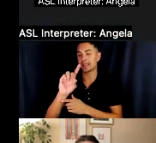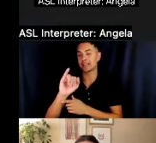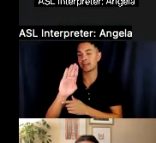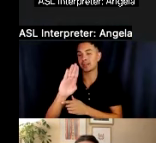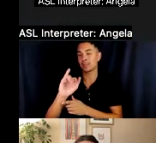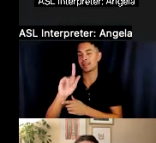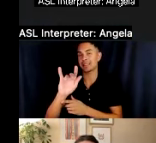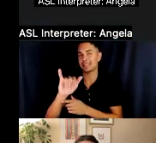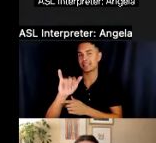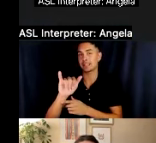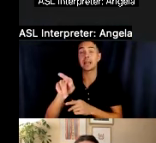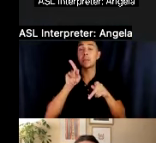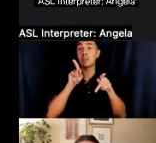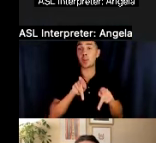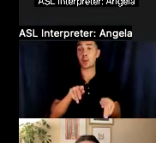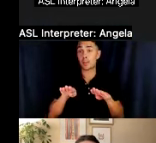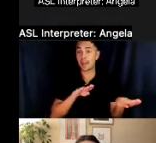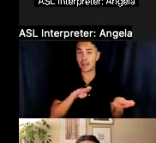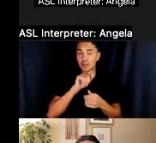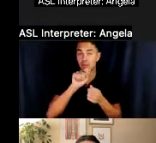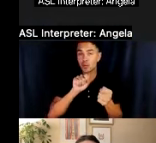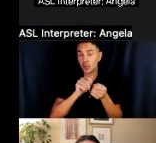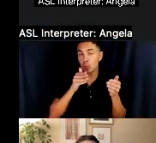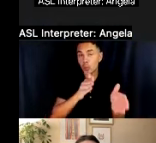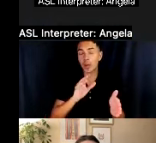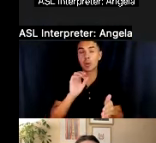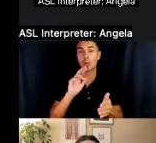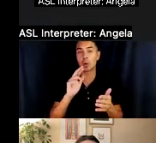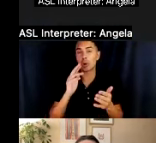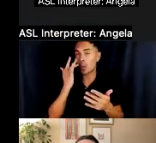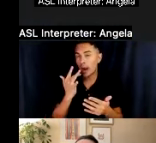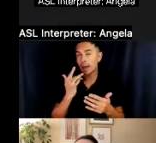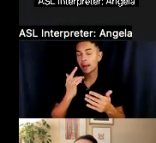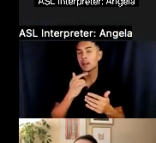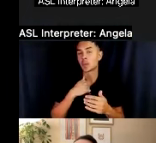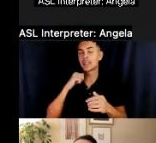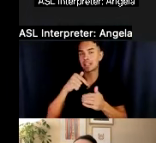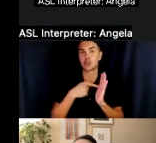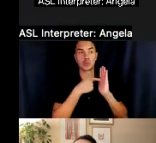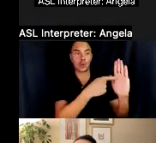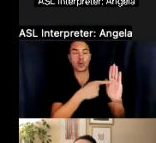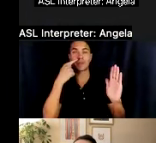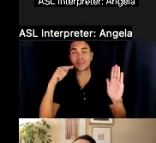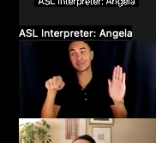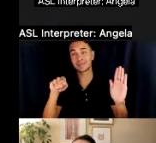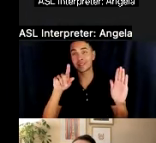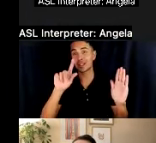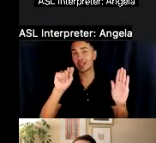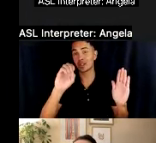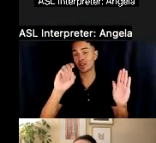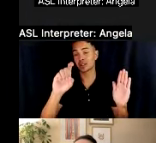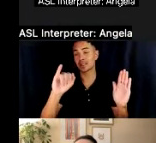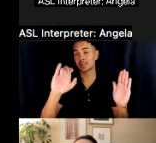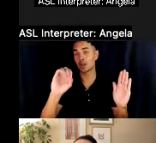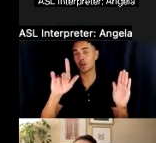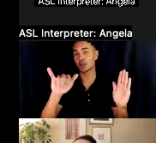why, you know, a person was behaving a certain way, we can show, hey, the toxicology